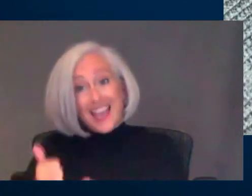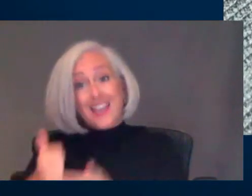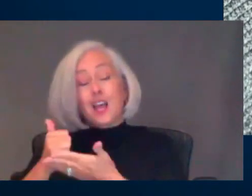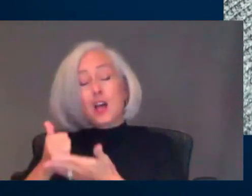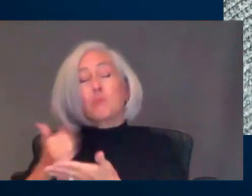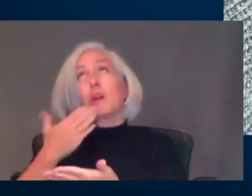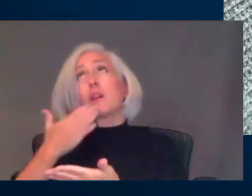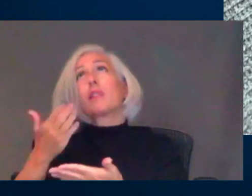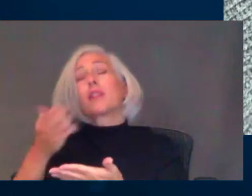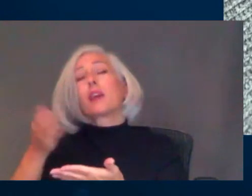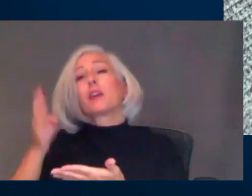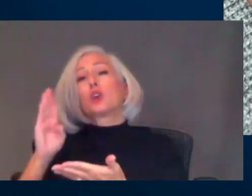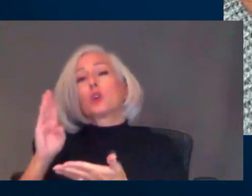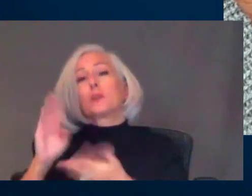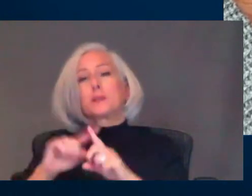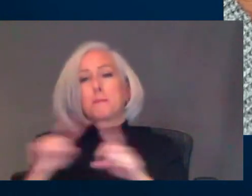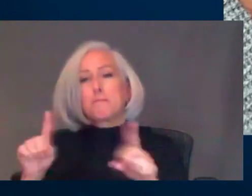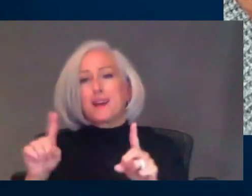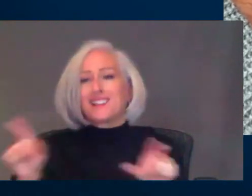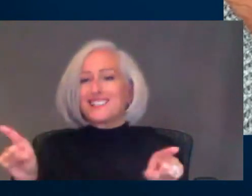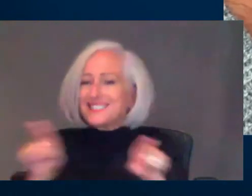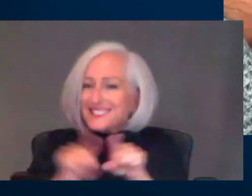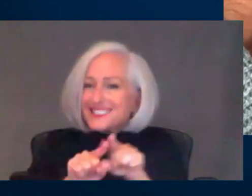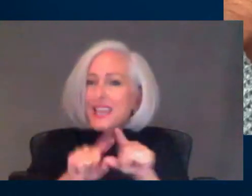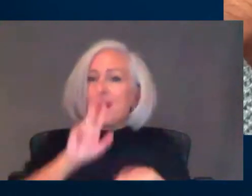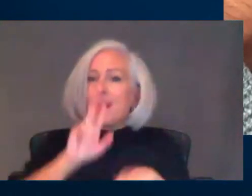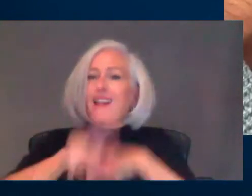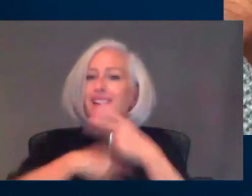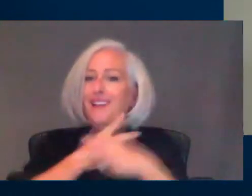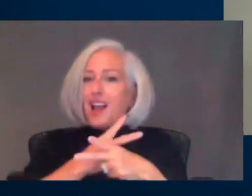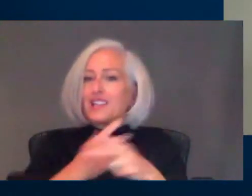Subscribe to our morning medical update and open mics